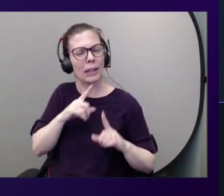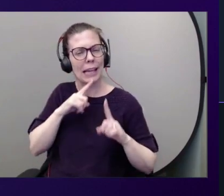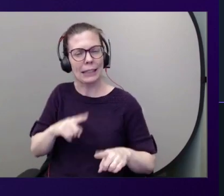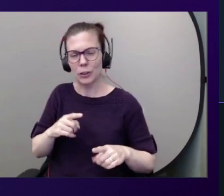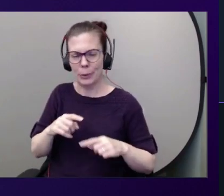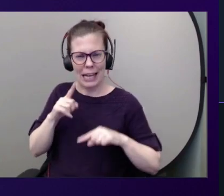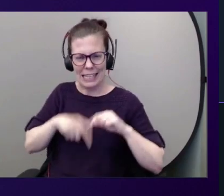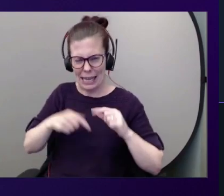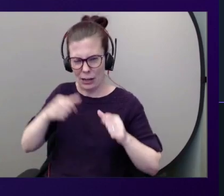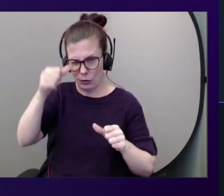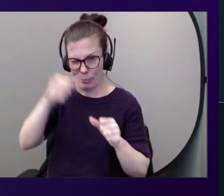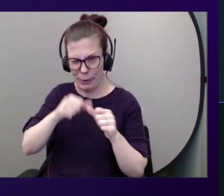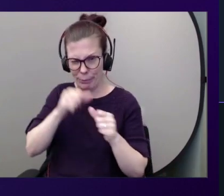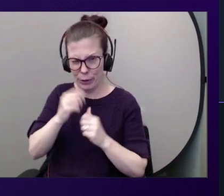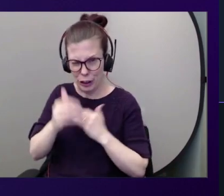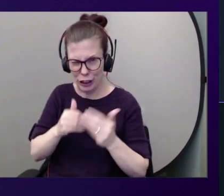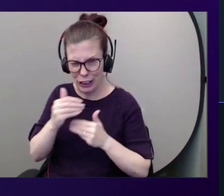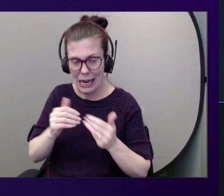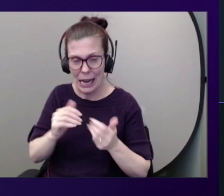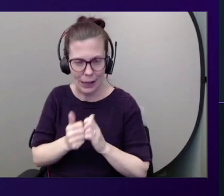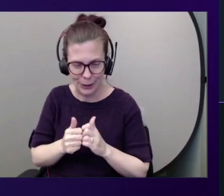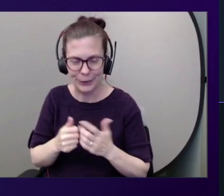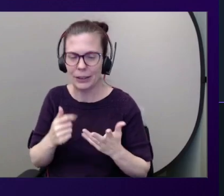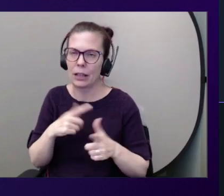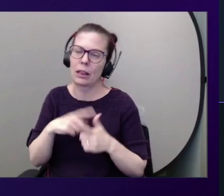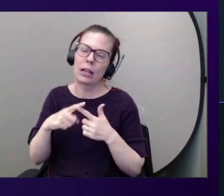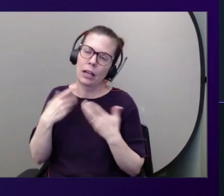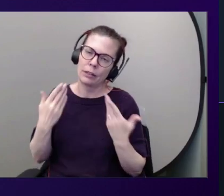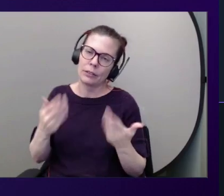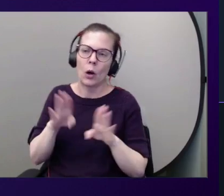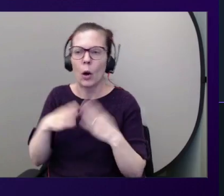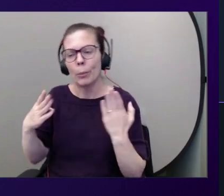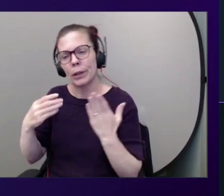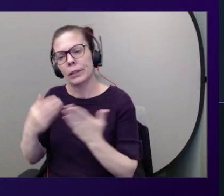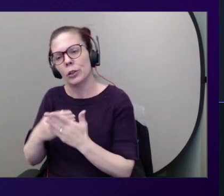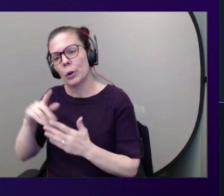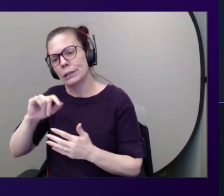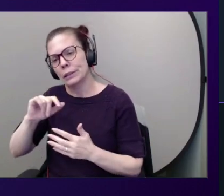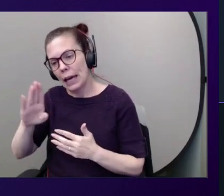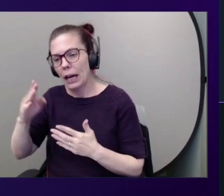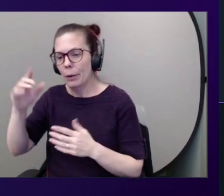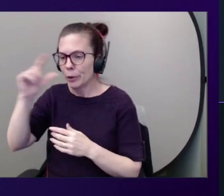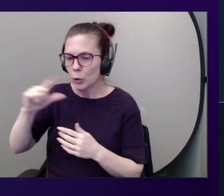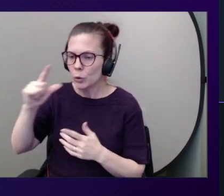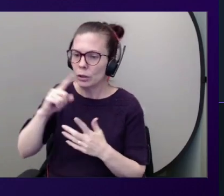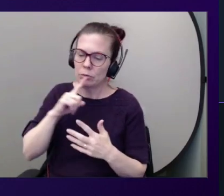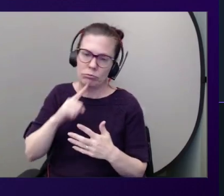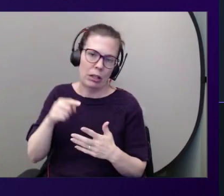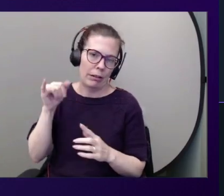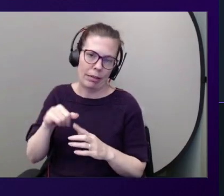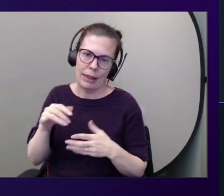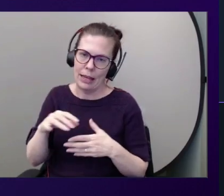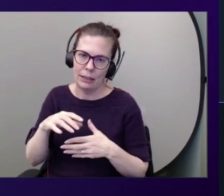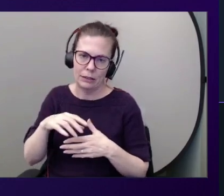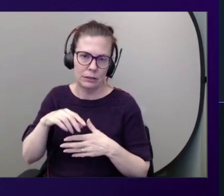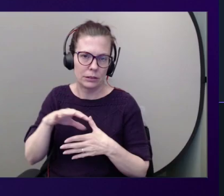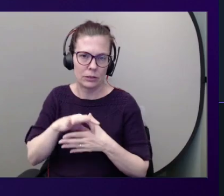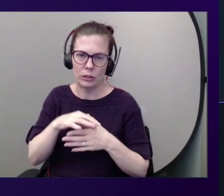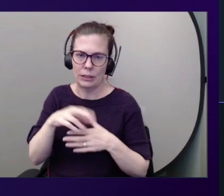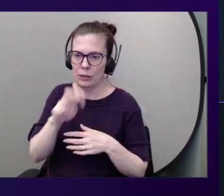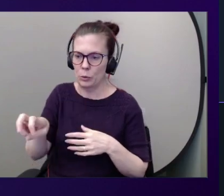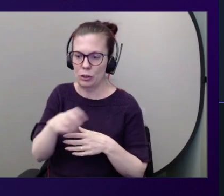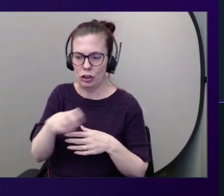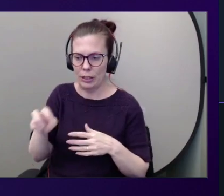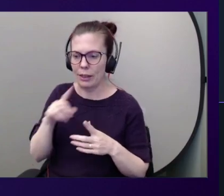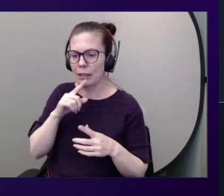actually remember it when I need to. And I end up just having to open a new tab and Google something. And this is really like this context switching is what Code Whisperer